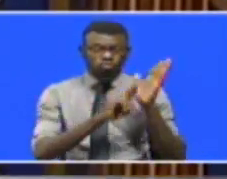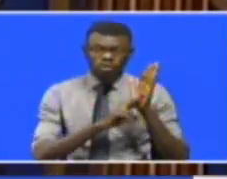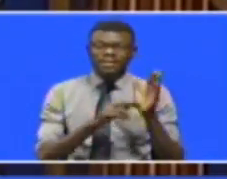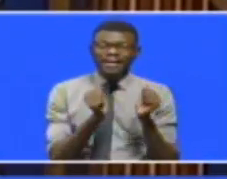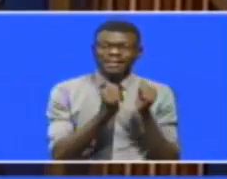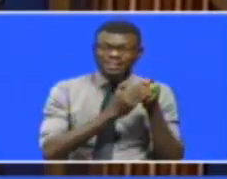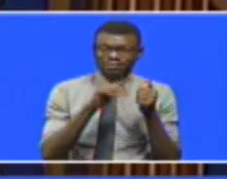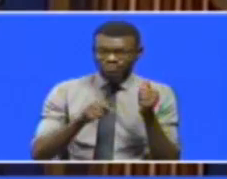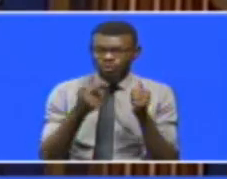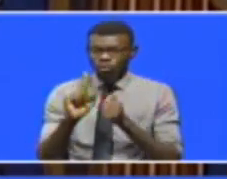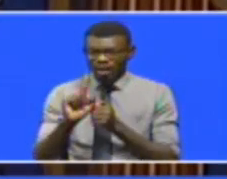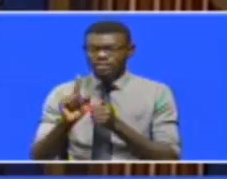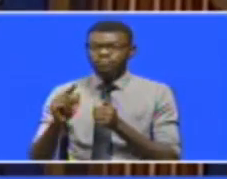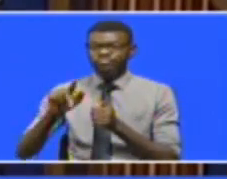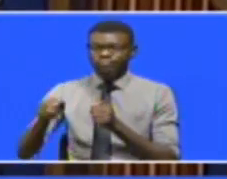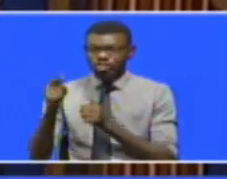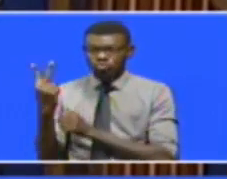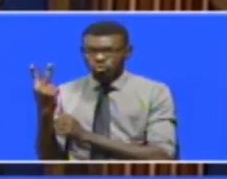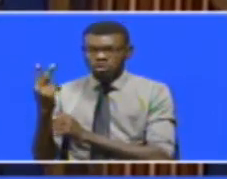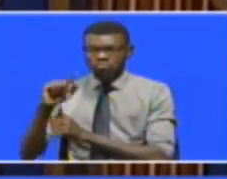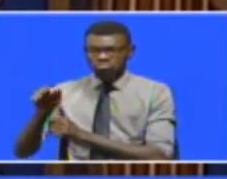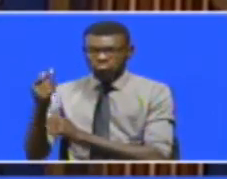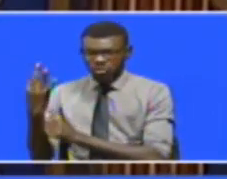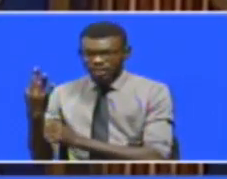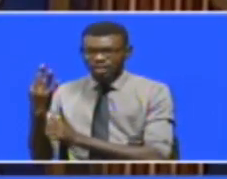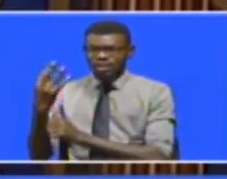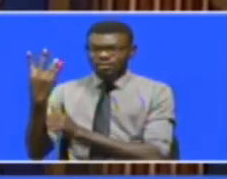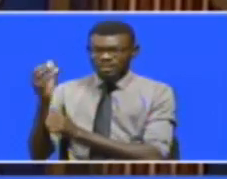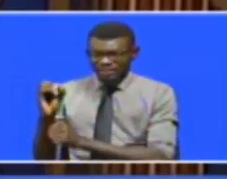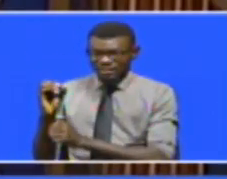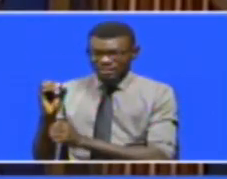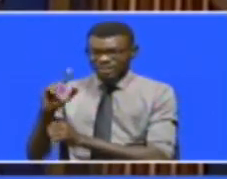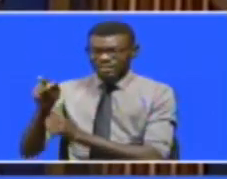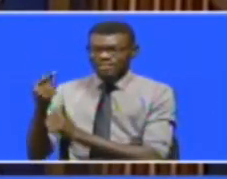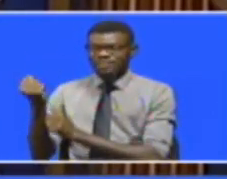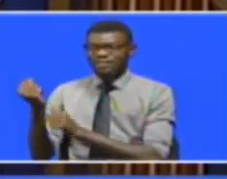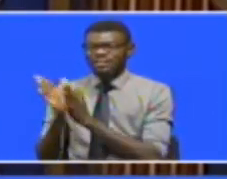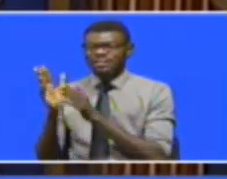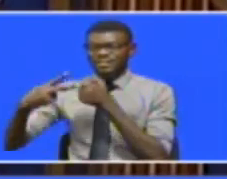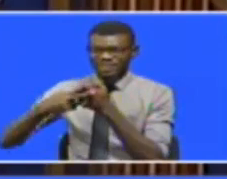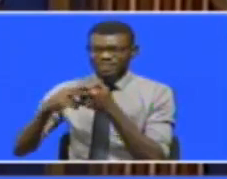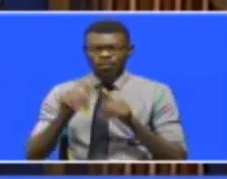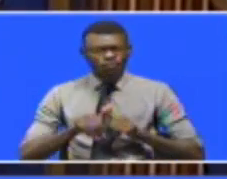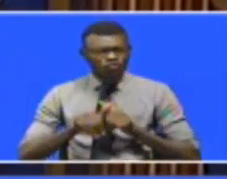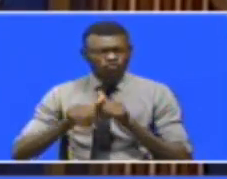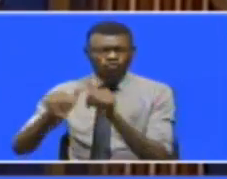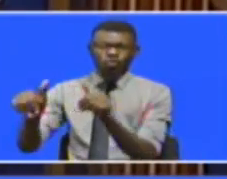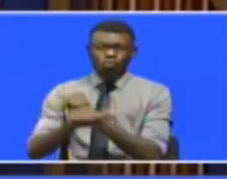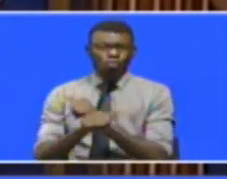2, 3, 40, 5, and 7, and meets the threshold required under Standing Order